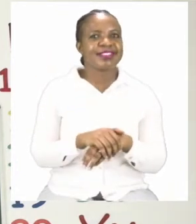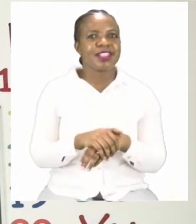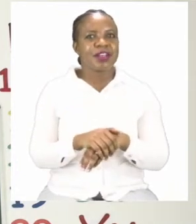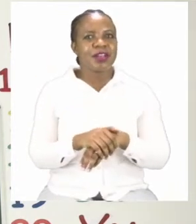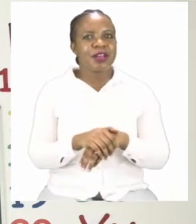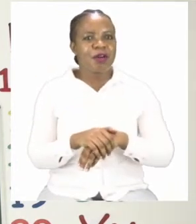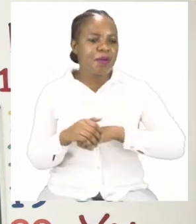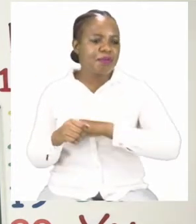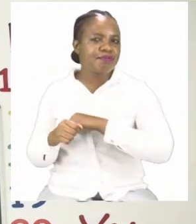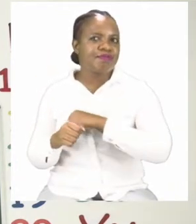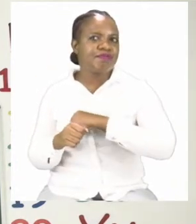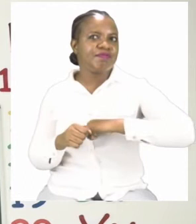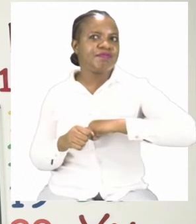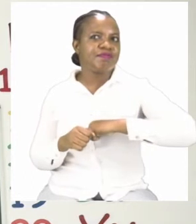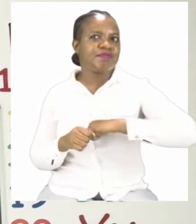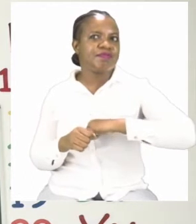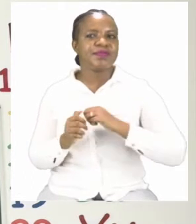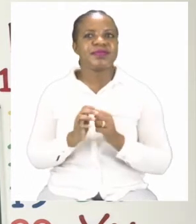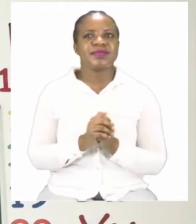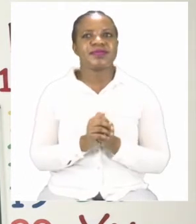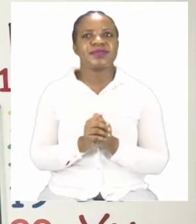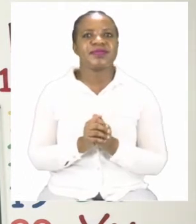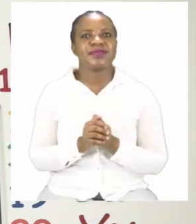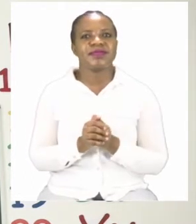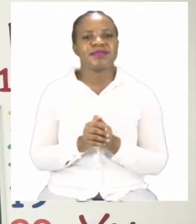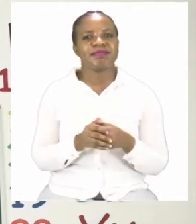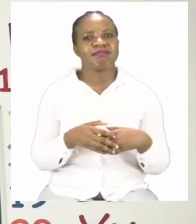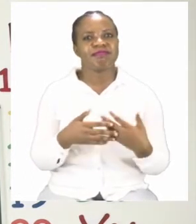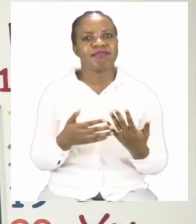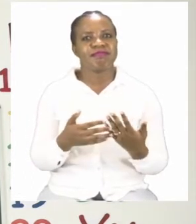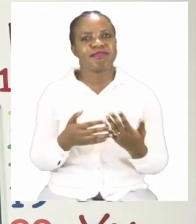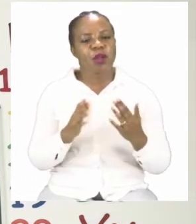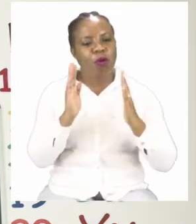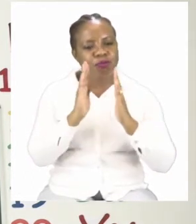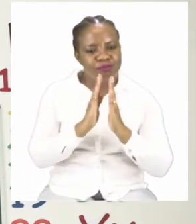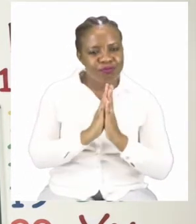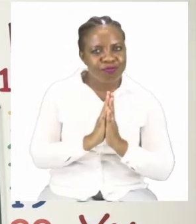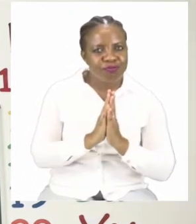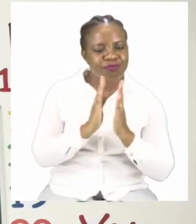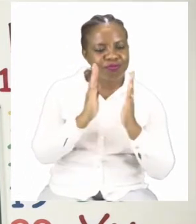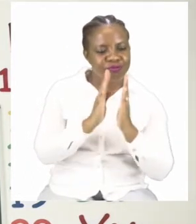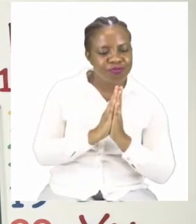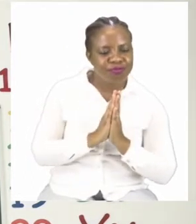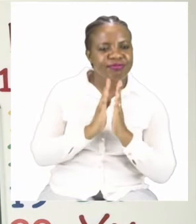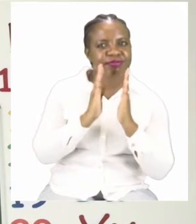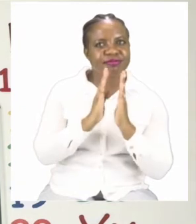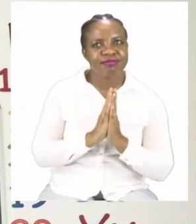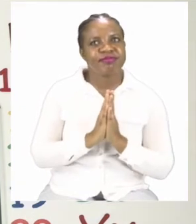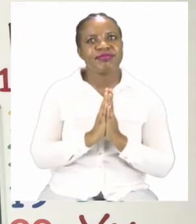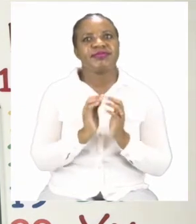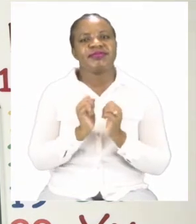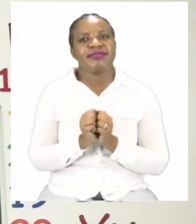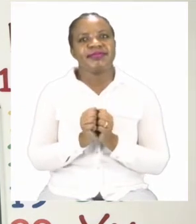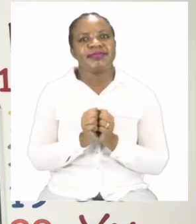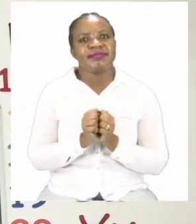touch. Or you can also just clap, clap, clap. I